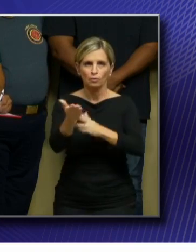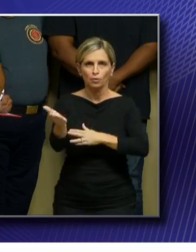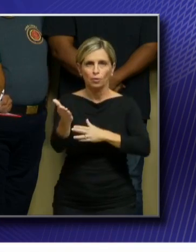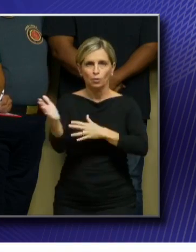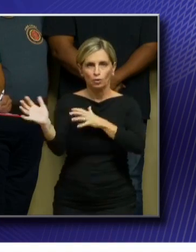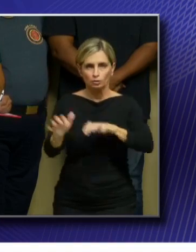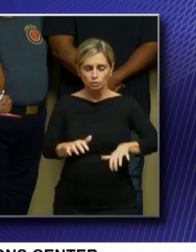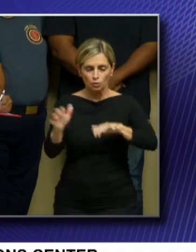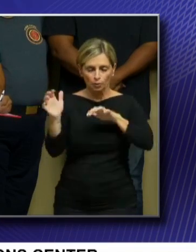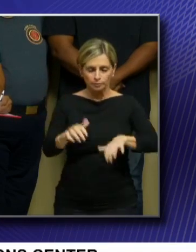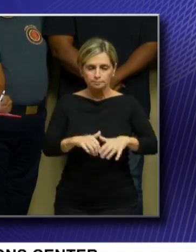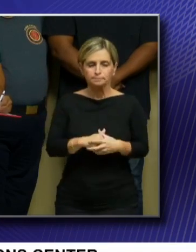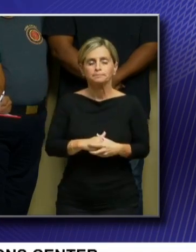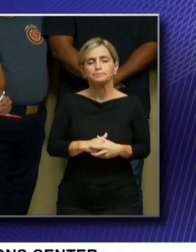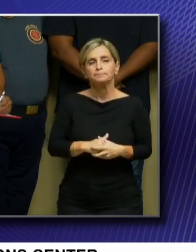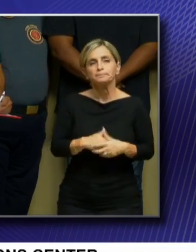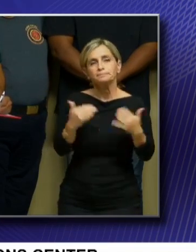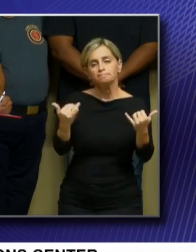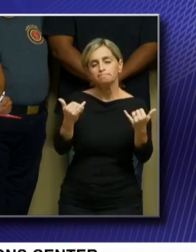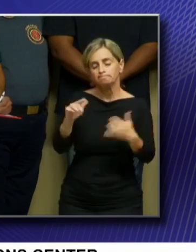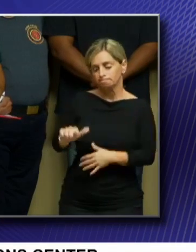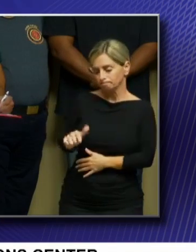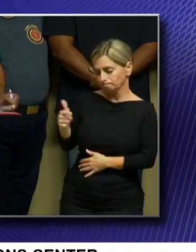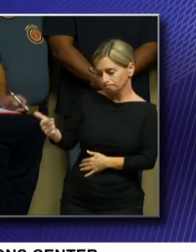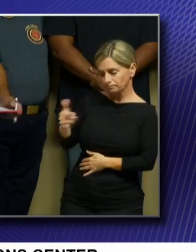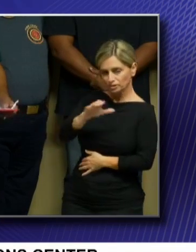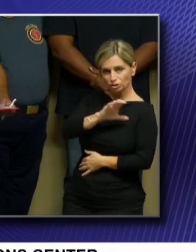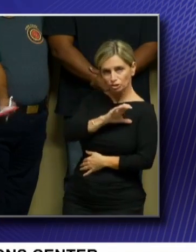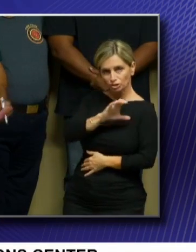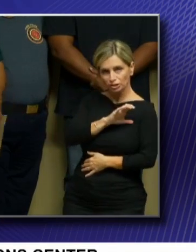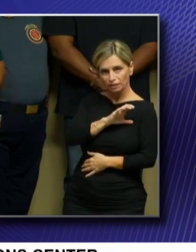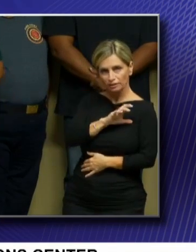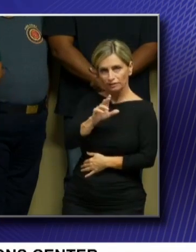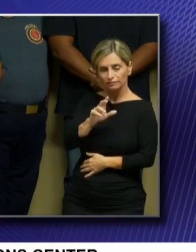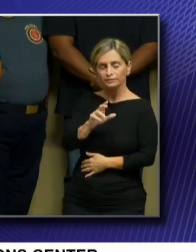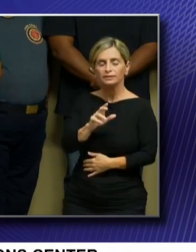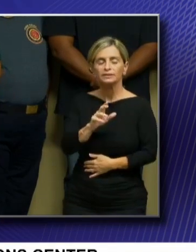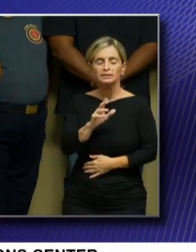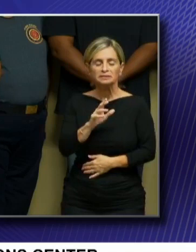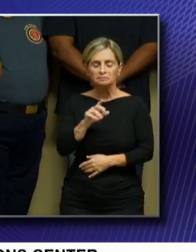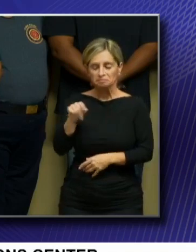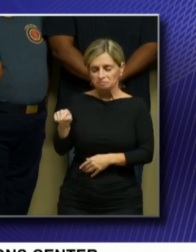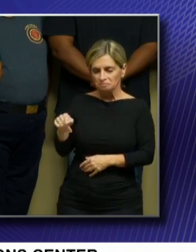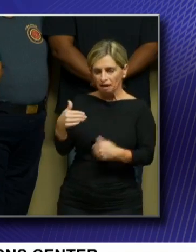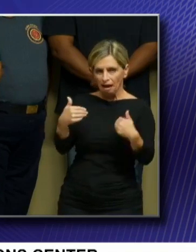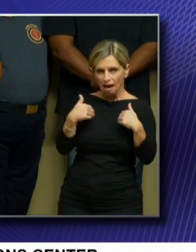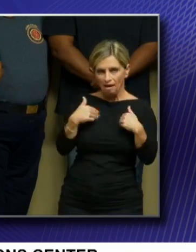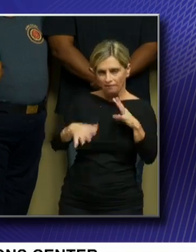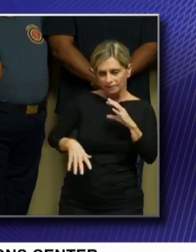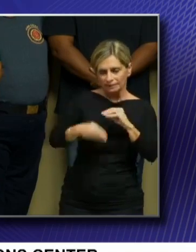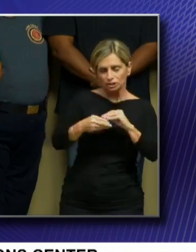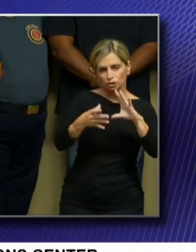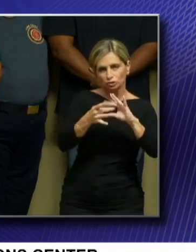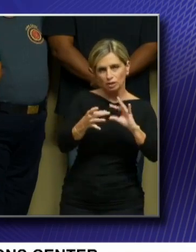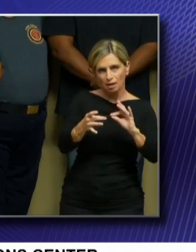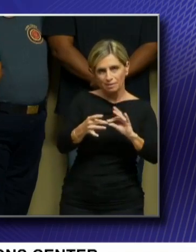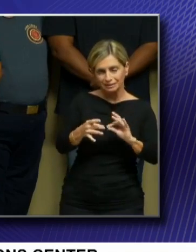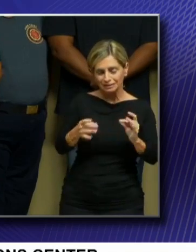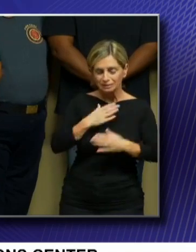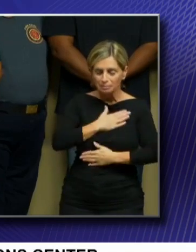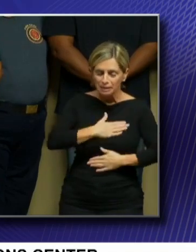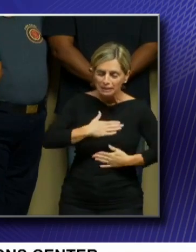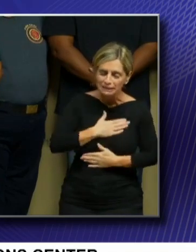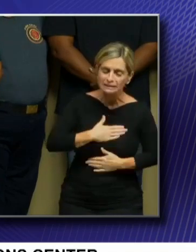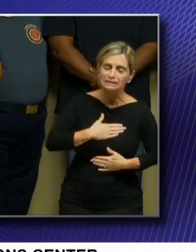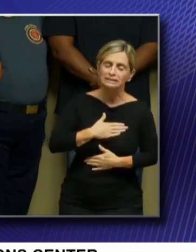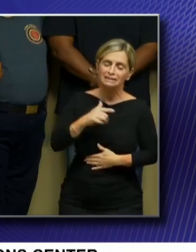With that, I am going to turn it over to the sheriff, who will have some additional comments. Again, please take this storm